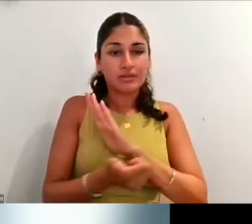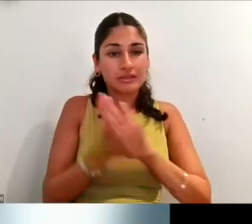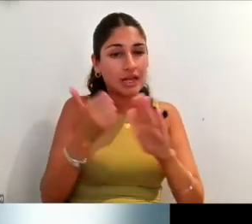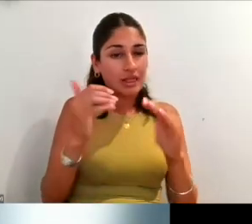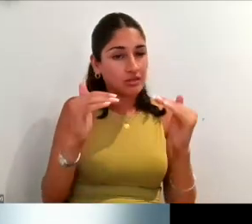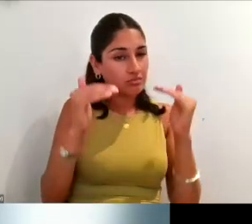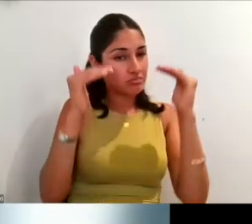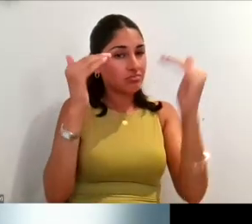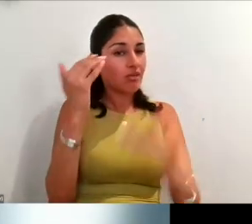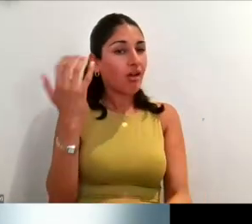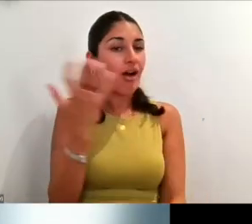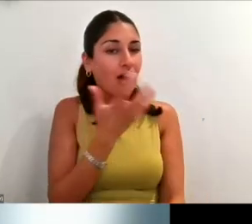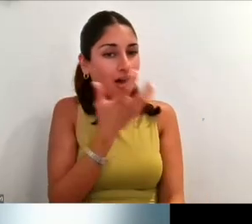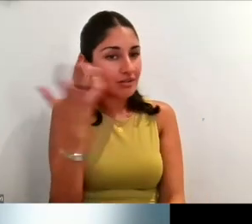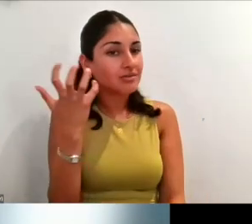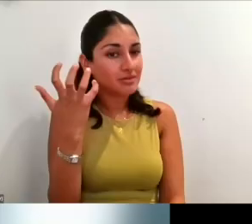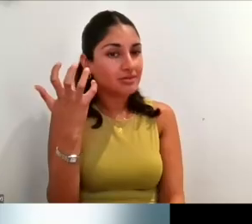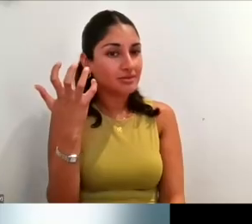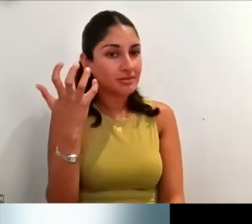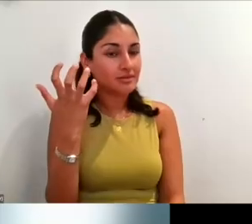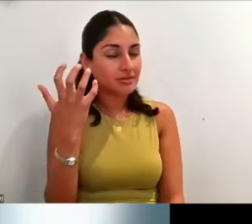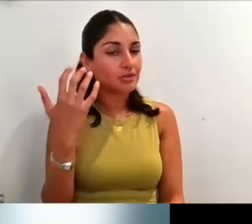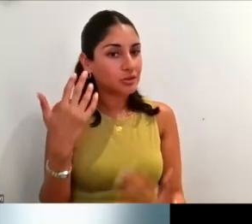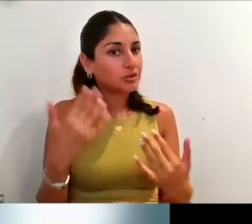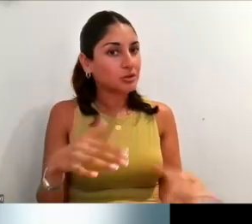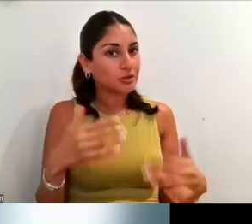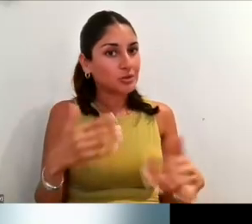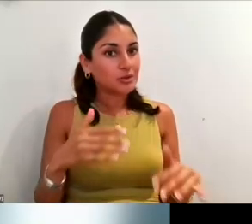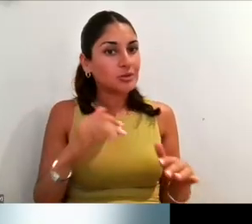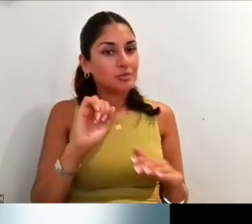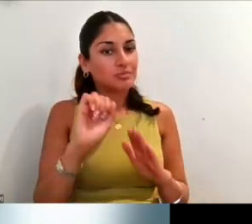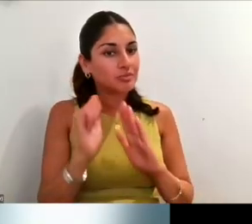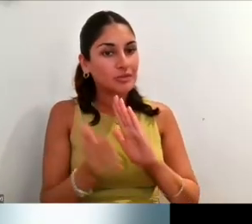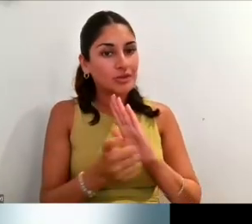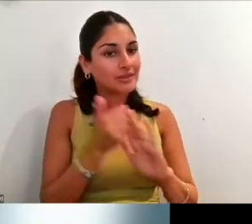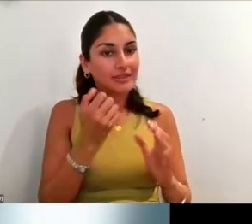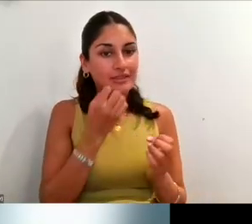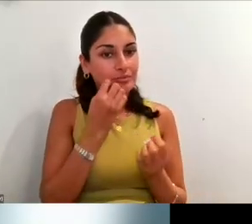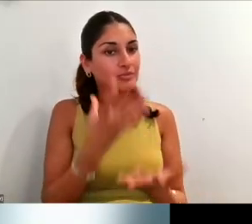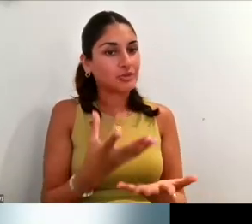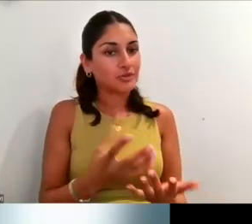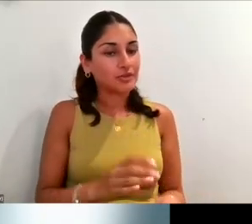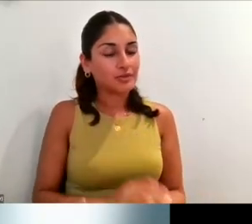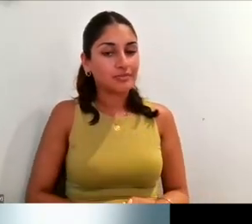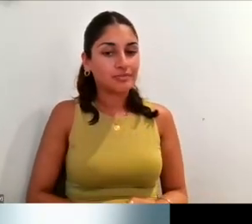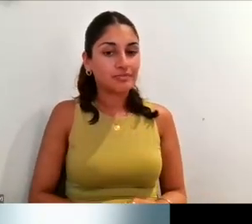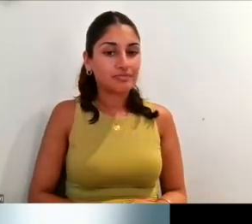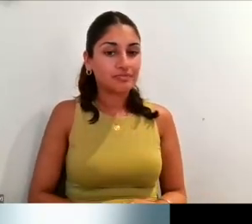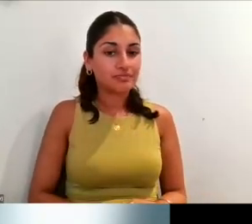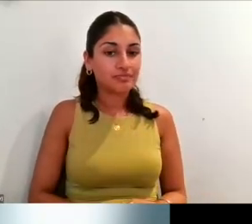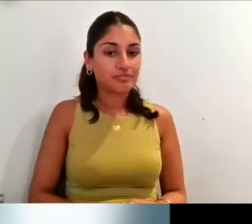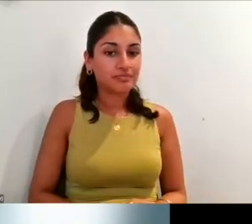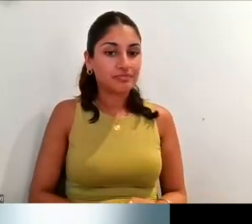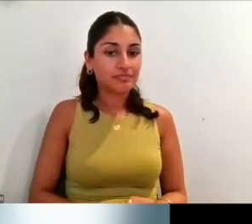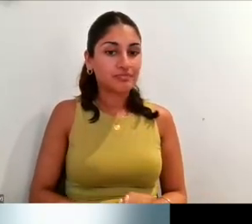also says thank you. That was absolutely wonderful. Um, and you are such, and Marcy says that this